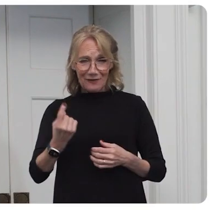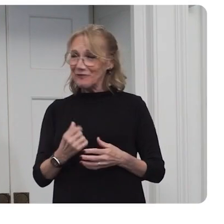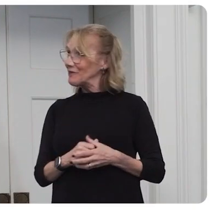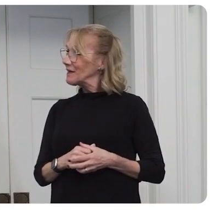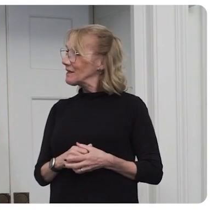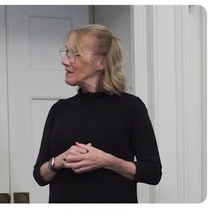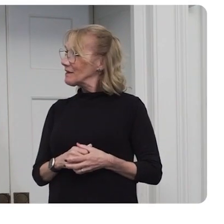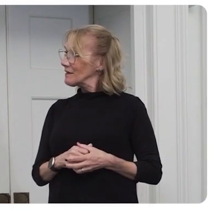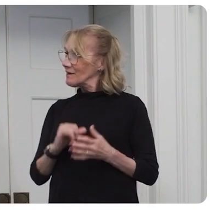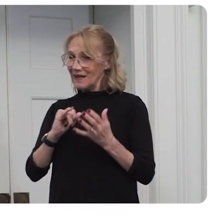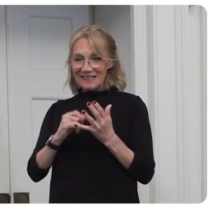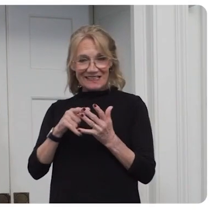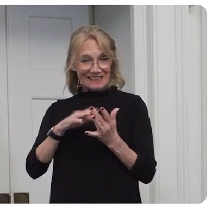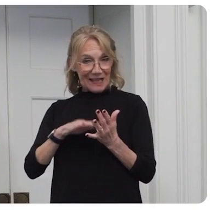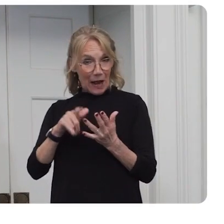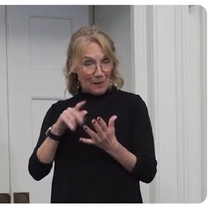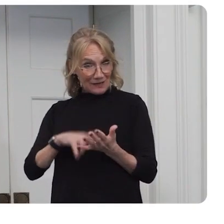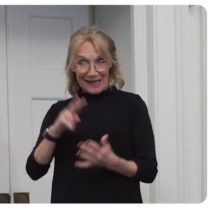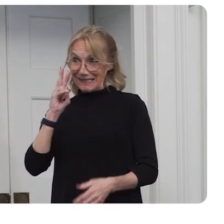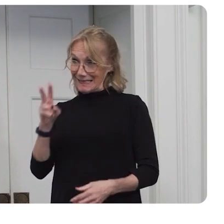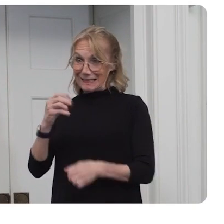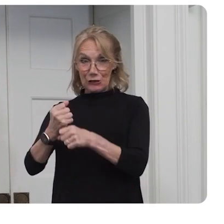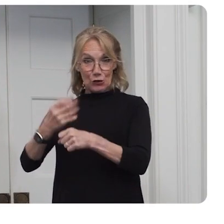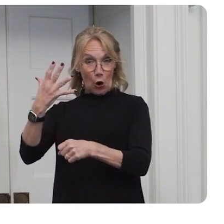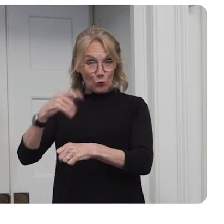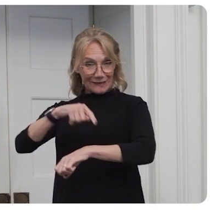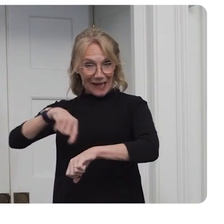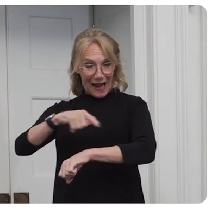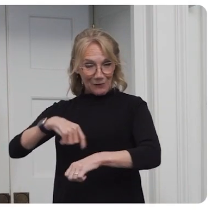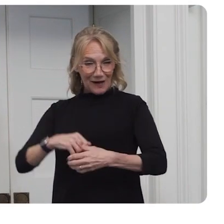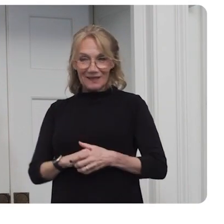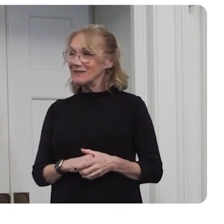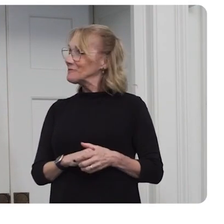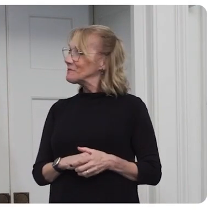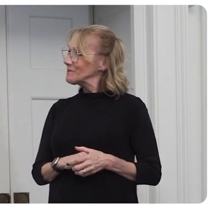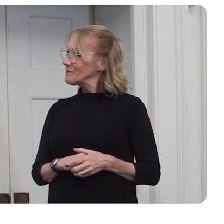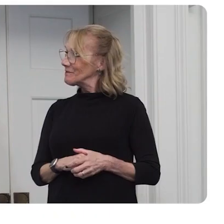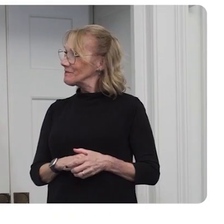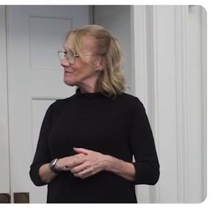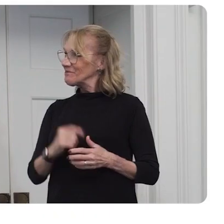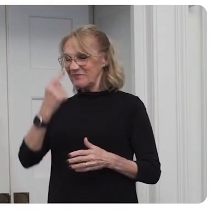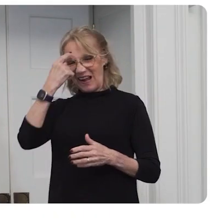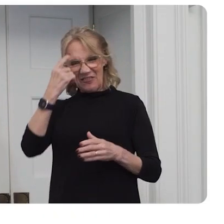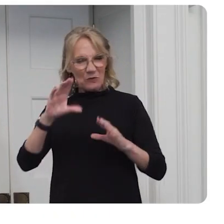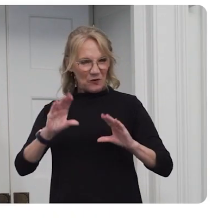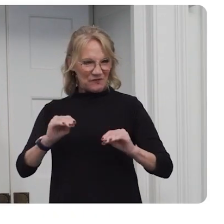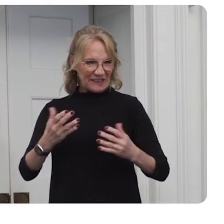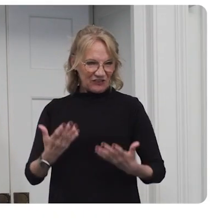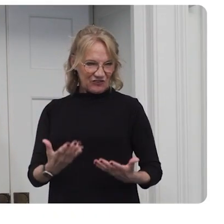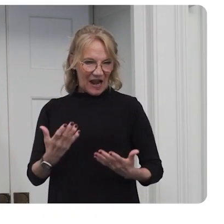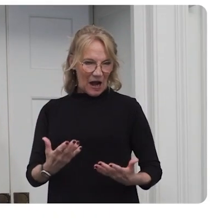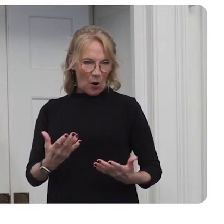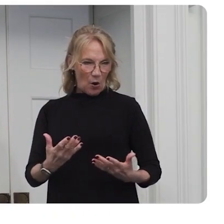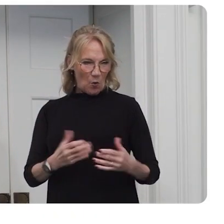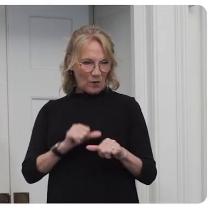a way. Silence is golden hour. Yes. I think we'll call it